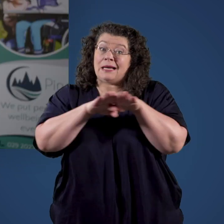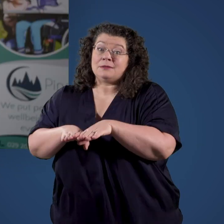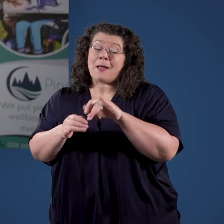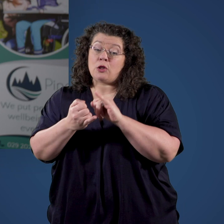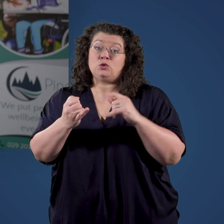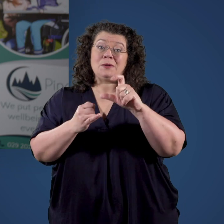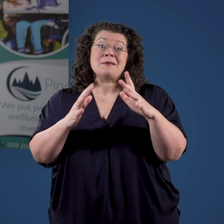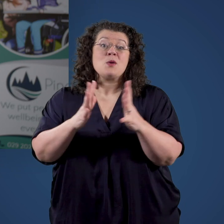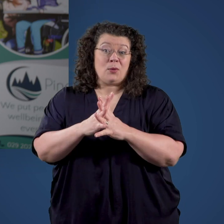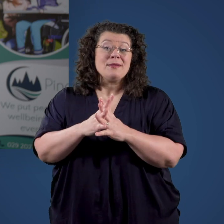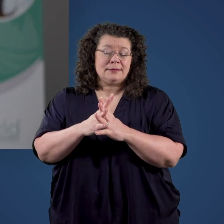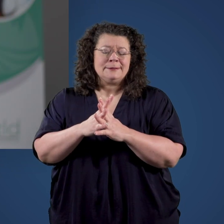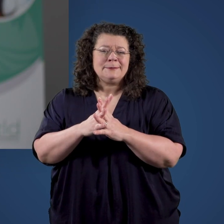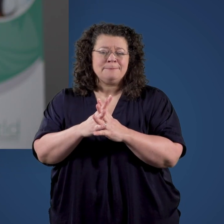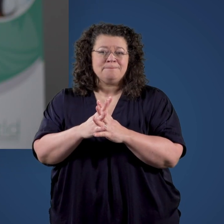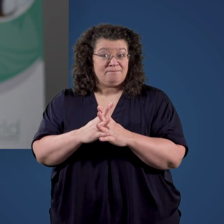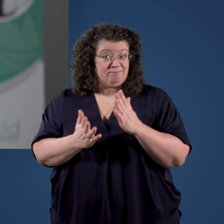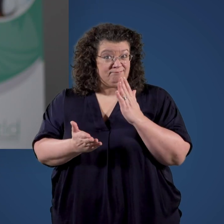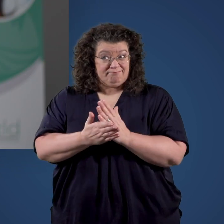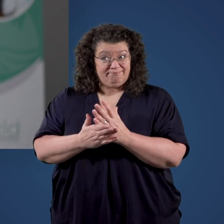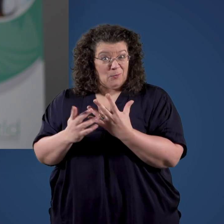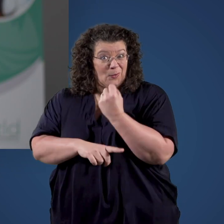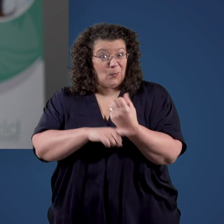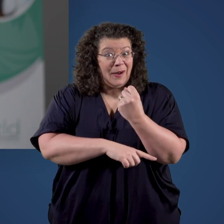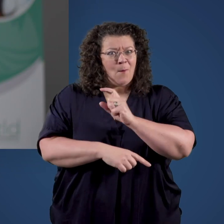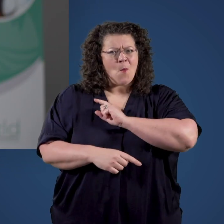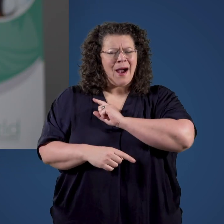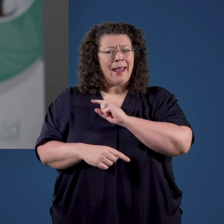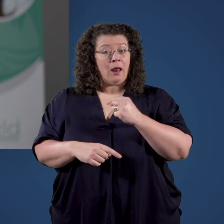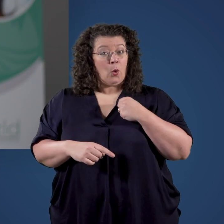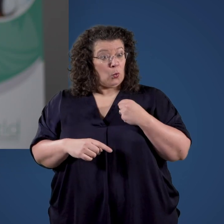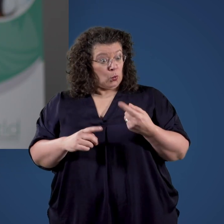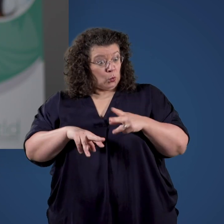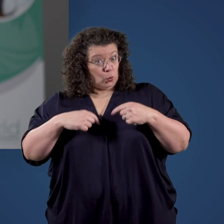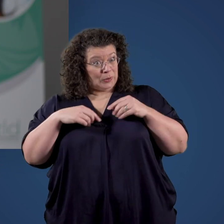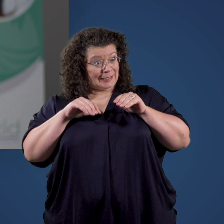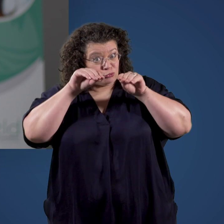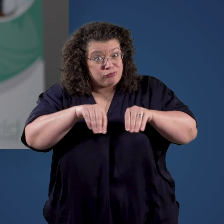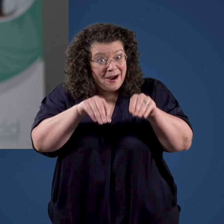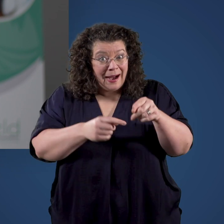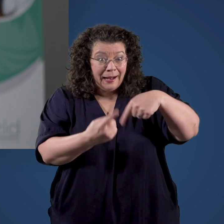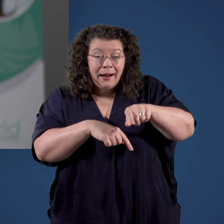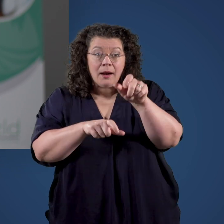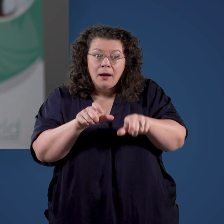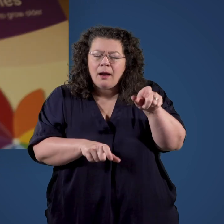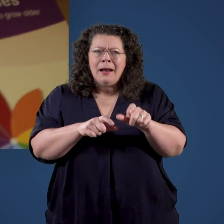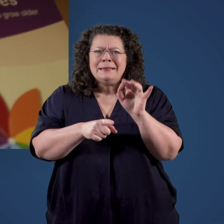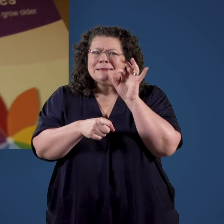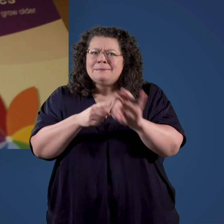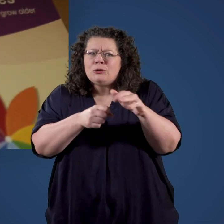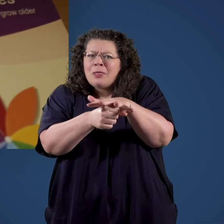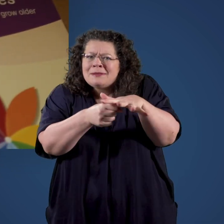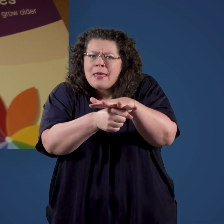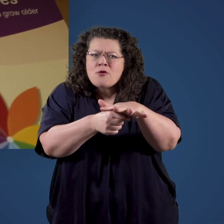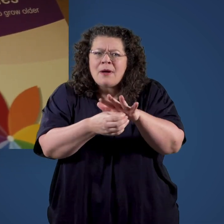standardised through Social Care Wales. Of course, then it's win-win. If we can train people up in a specialist area that they're really passionate and interested